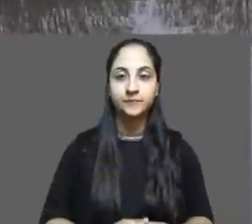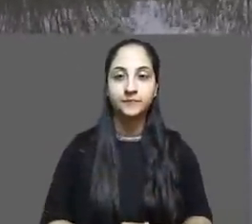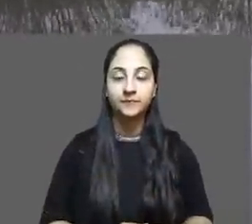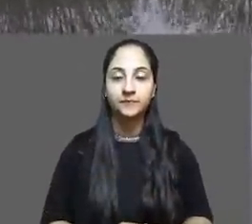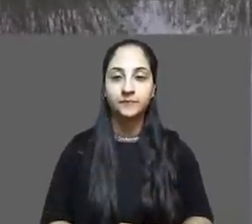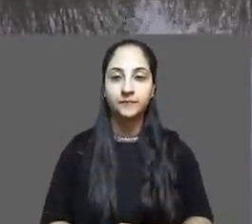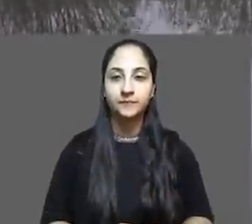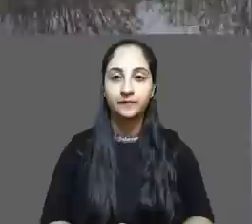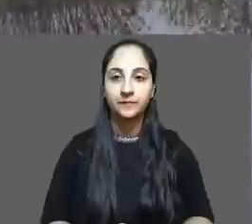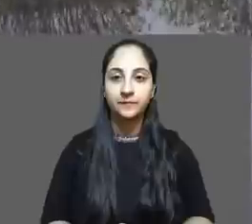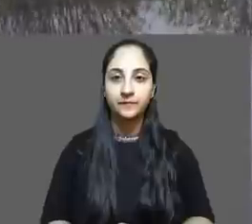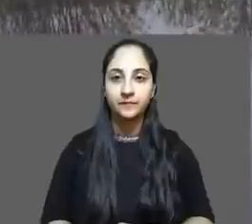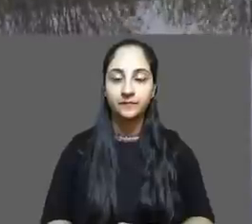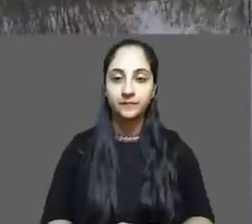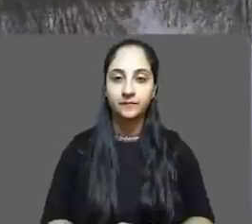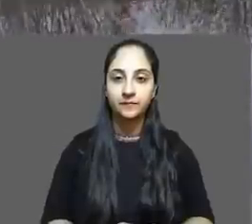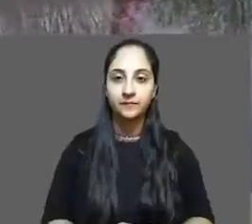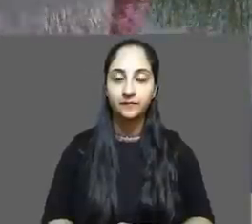man.